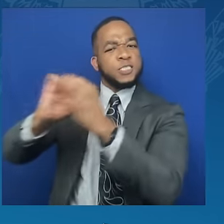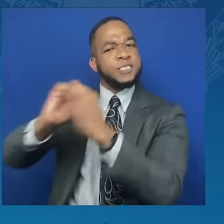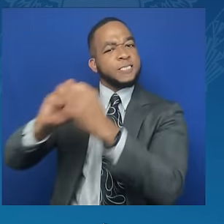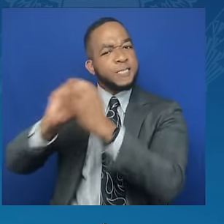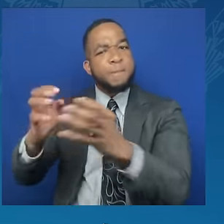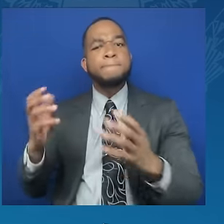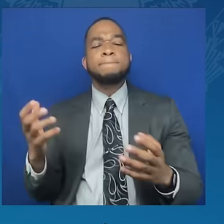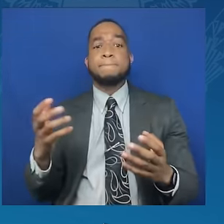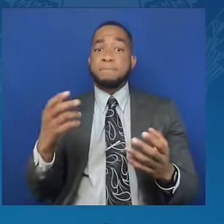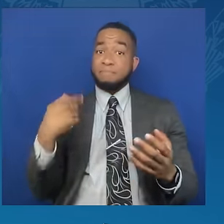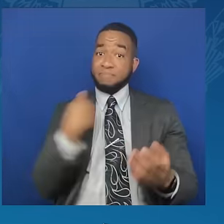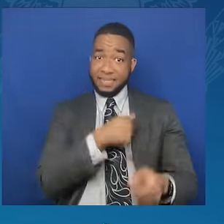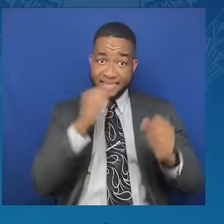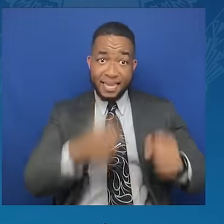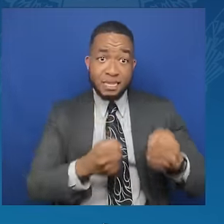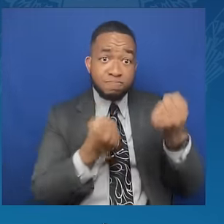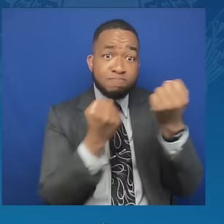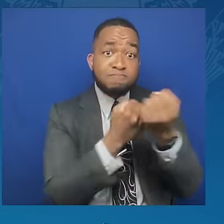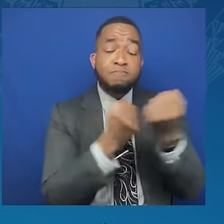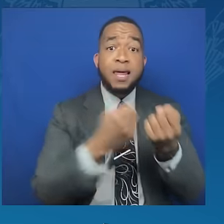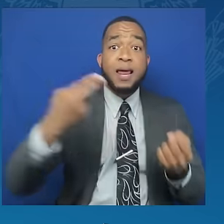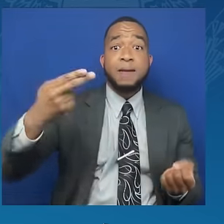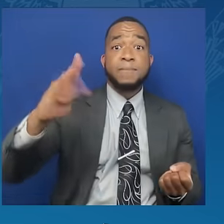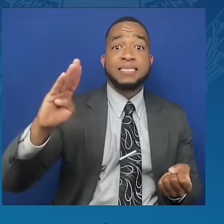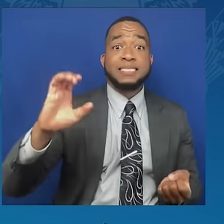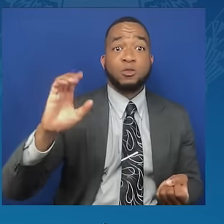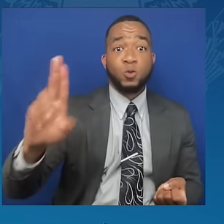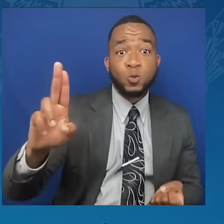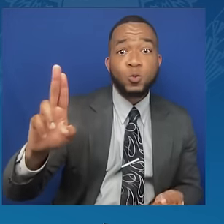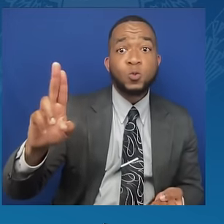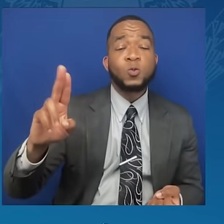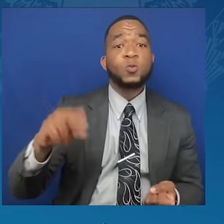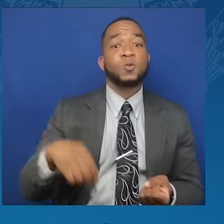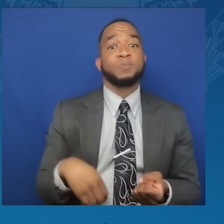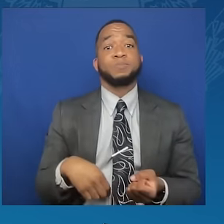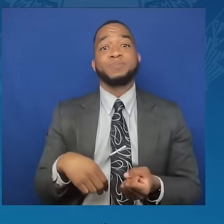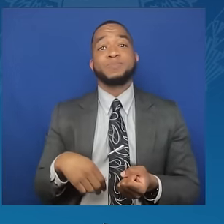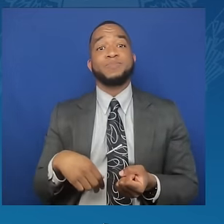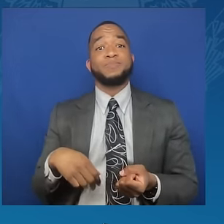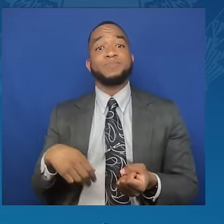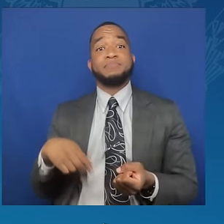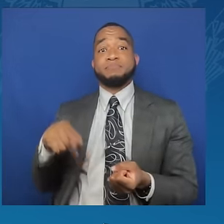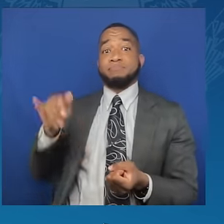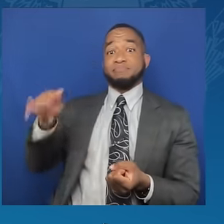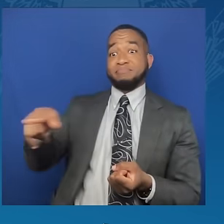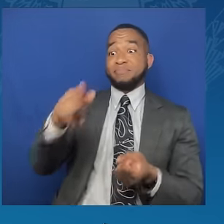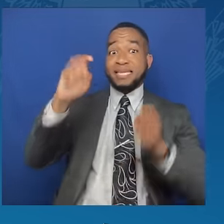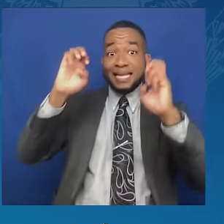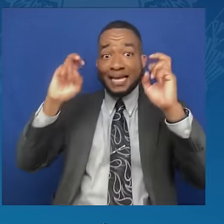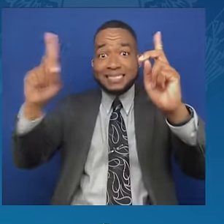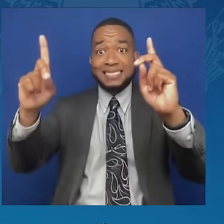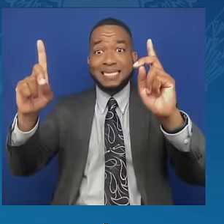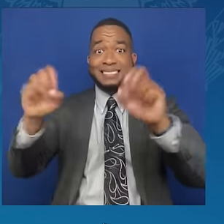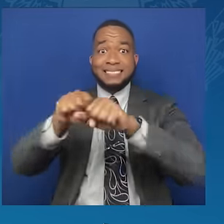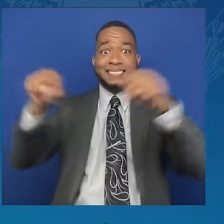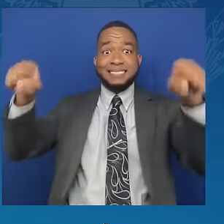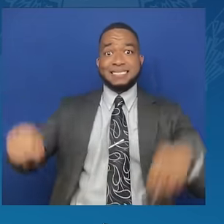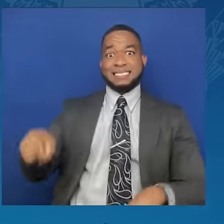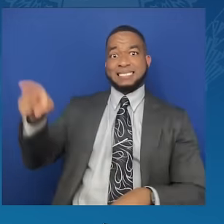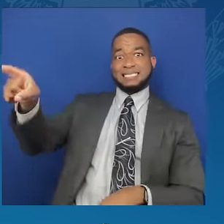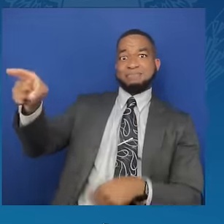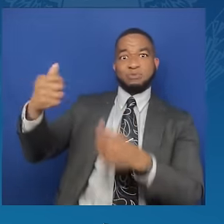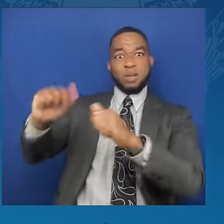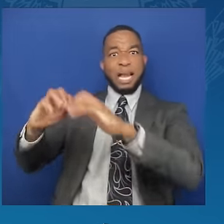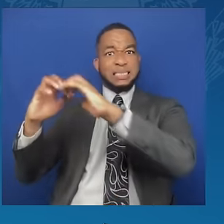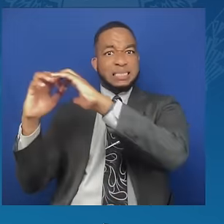or unapologetically fixing a broken education system that has normalized failure for too many Black